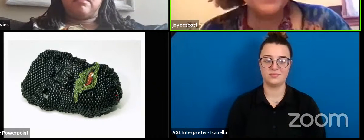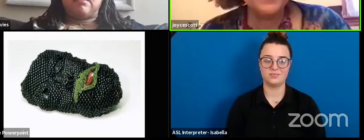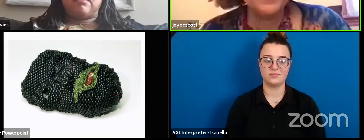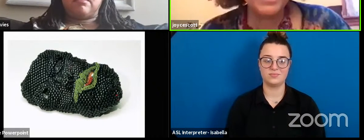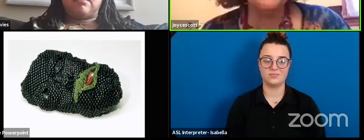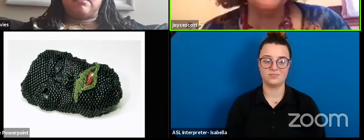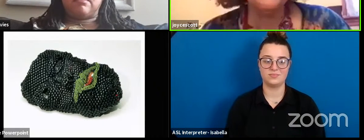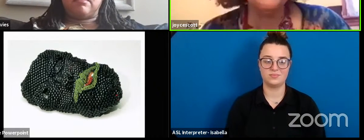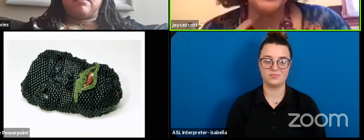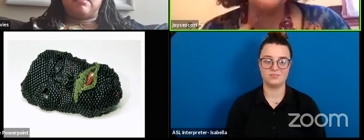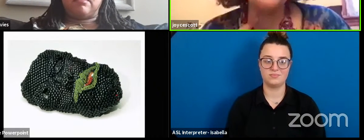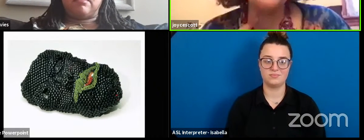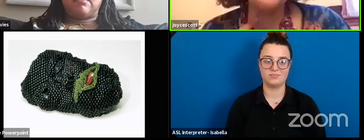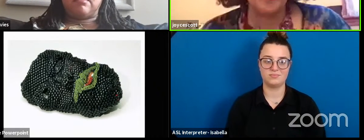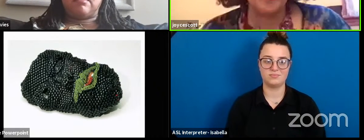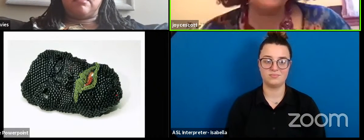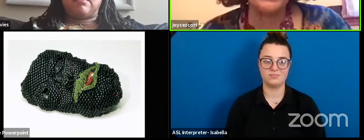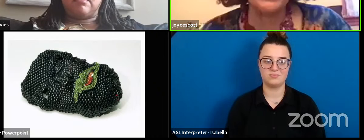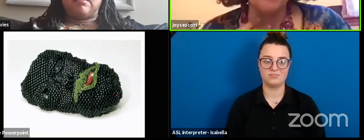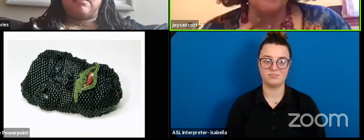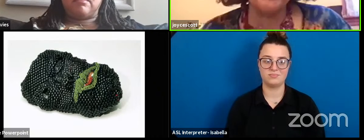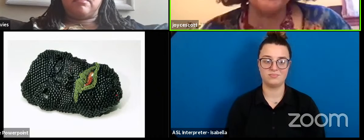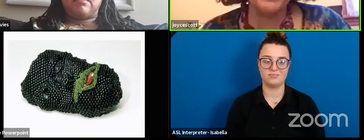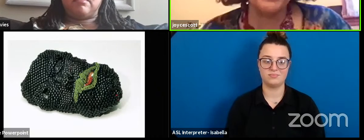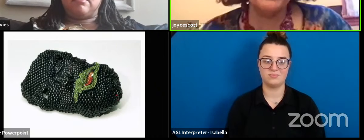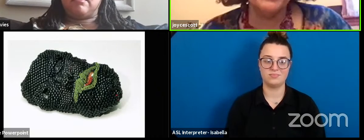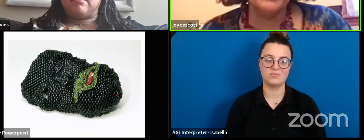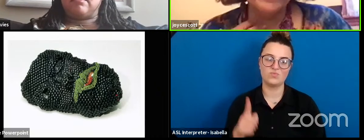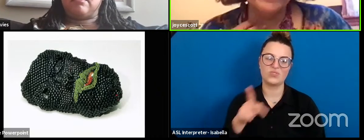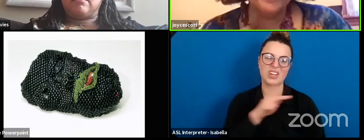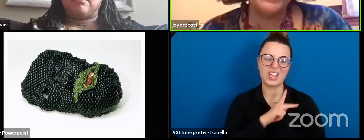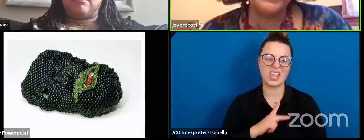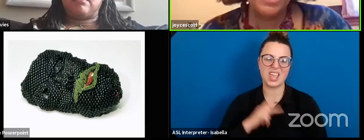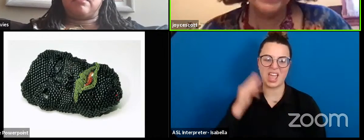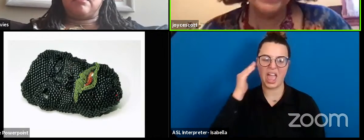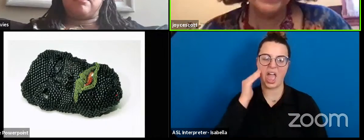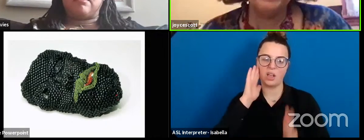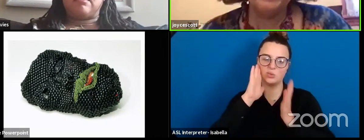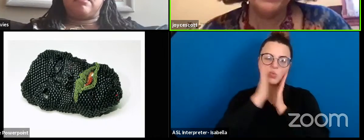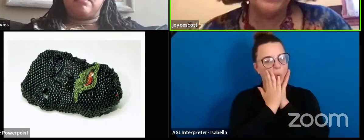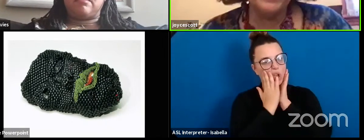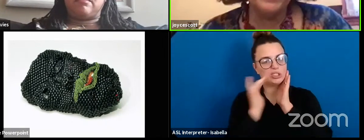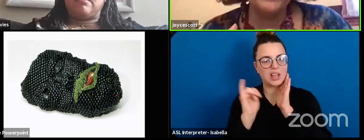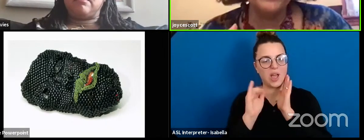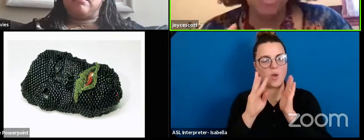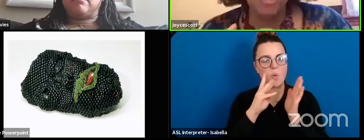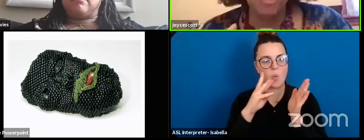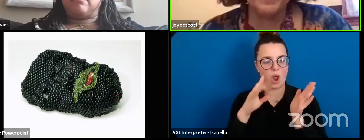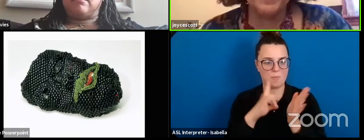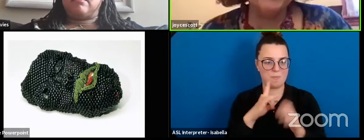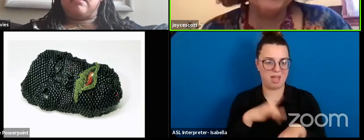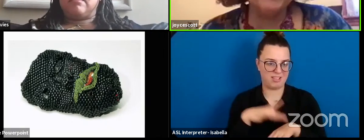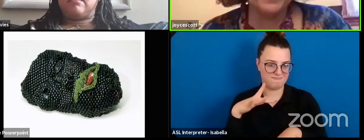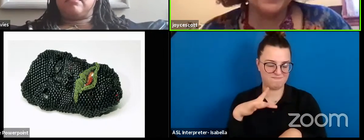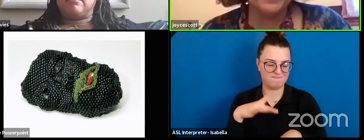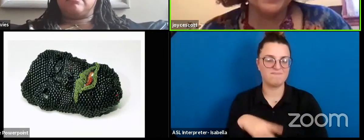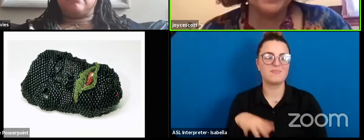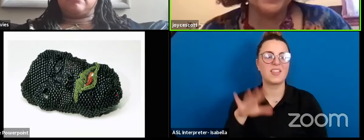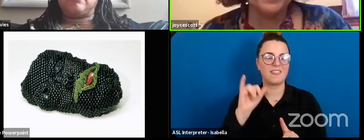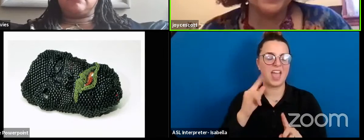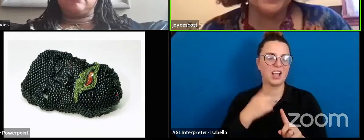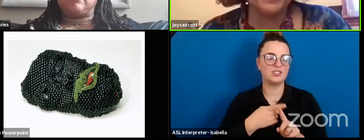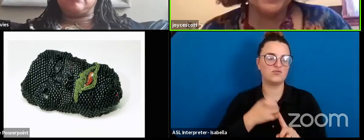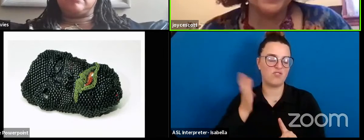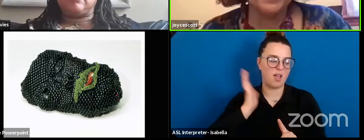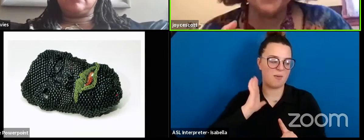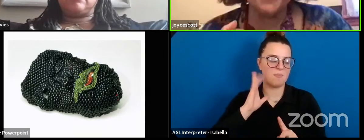Rodney King's head was squashed like a watermelon. This was the time when he was beaten. This is owned by the Philadelphia